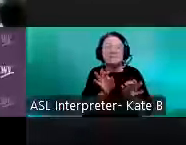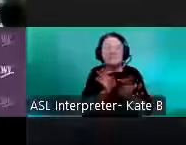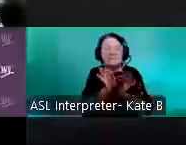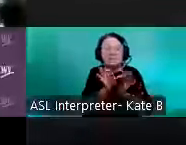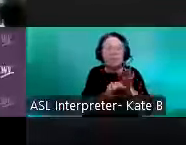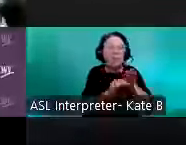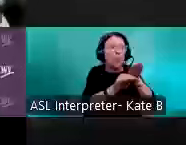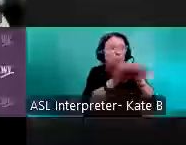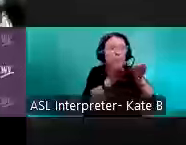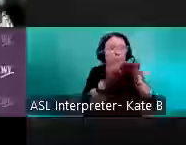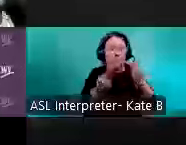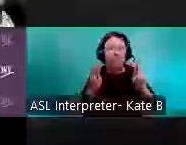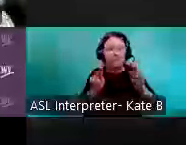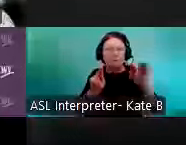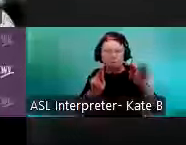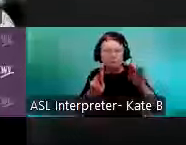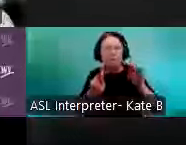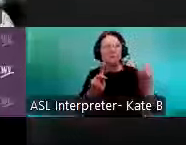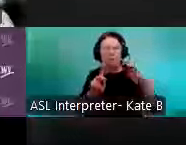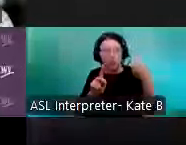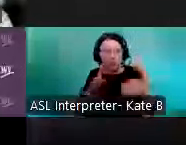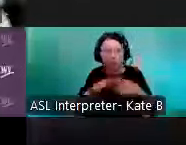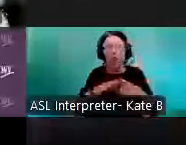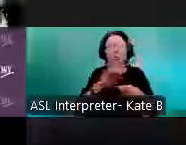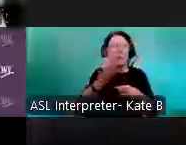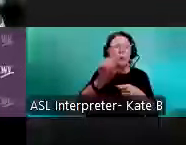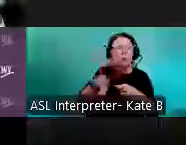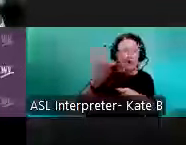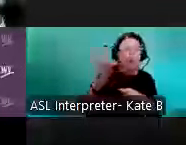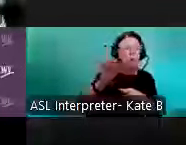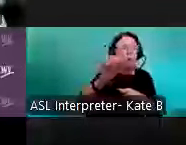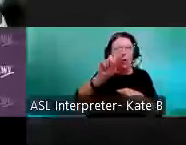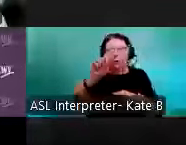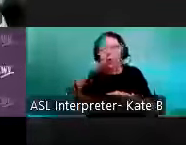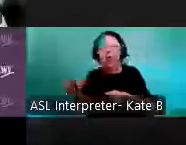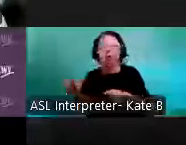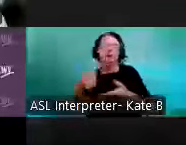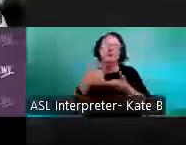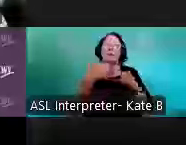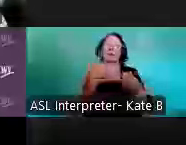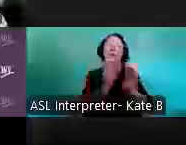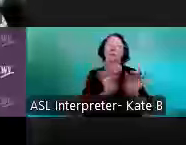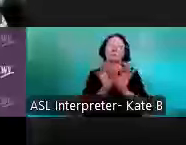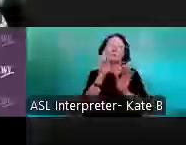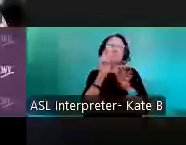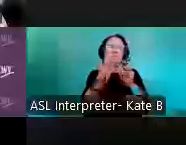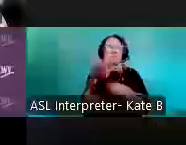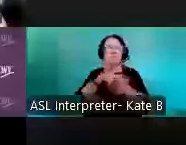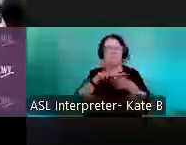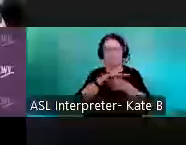of the dates of the election, where to go to find things like a sample ballot are really helpful pieces of information for people in your